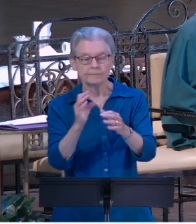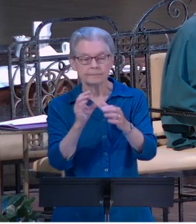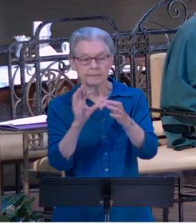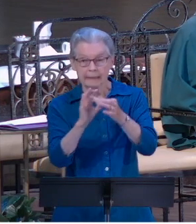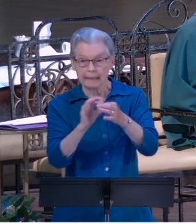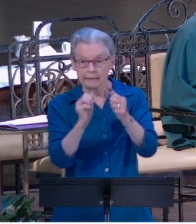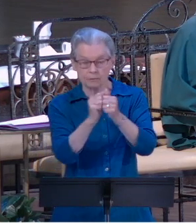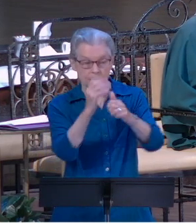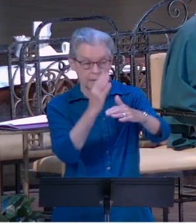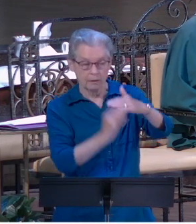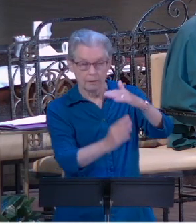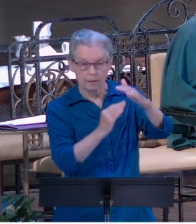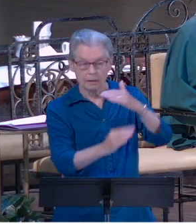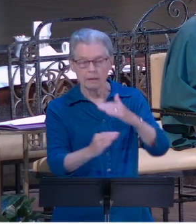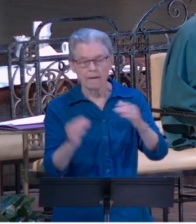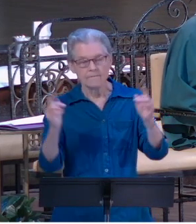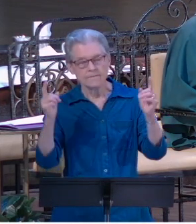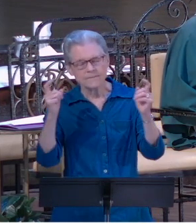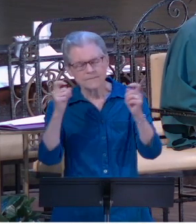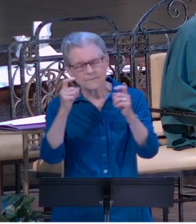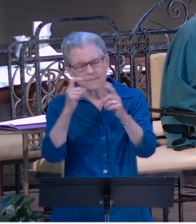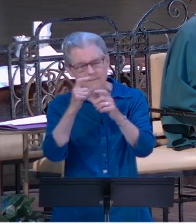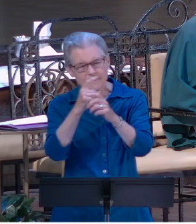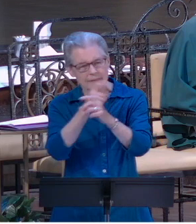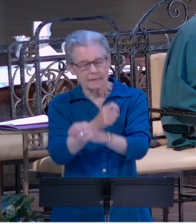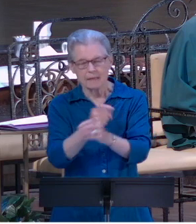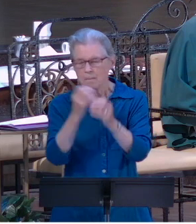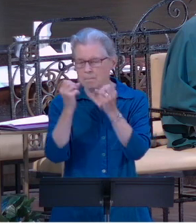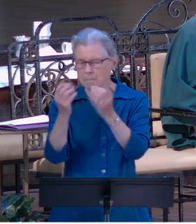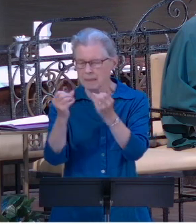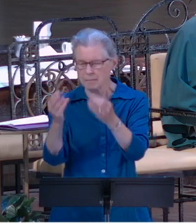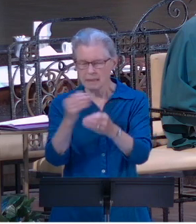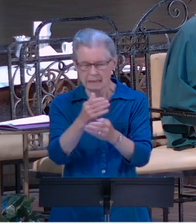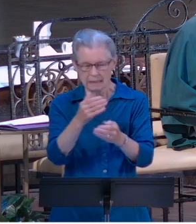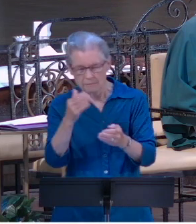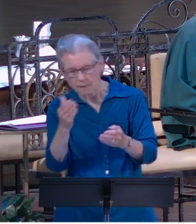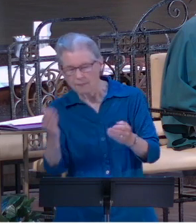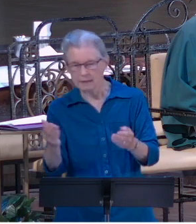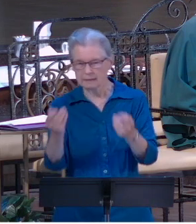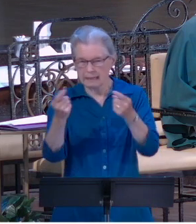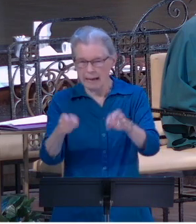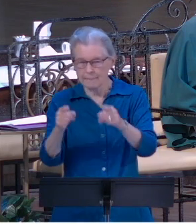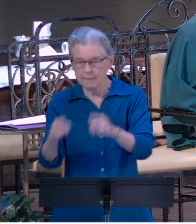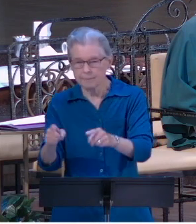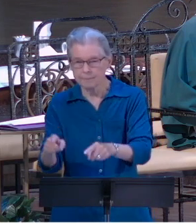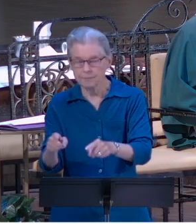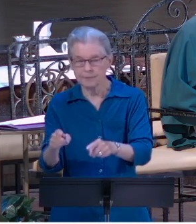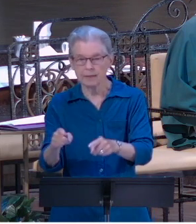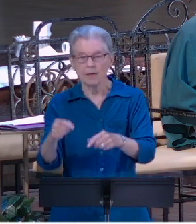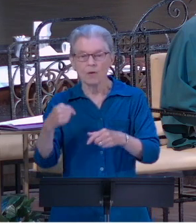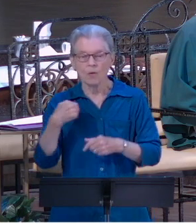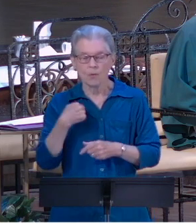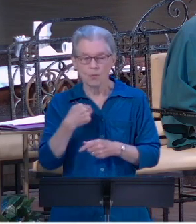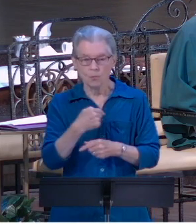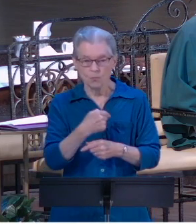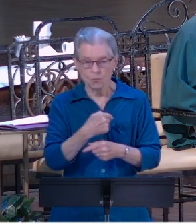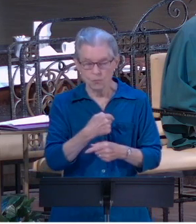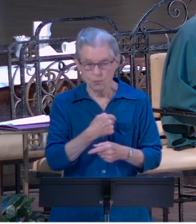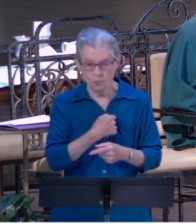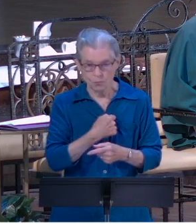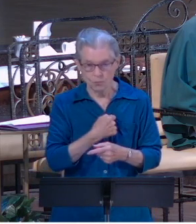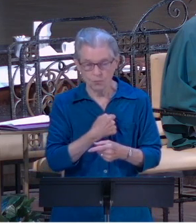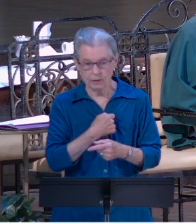messy, complex, and multifaceted. We were instructed to lay down our